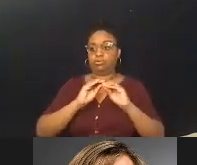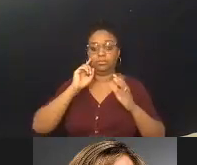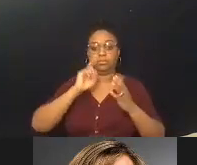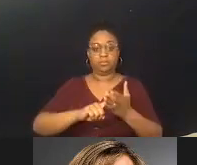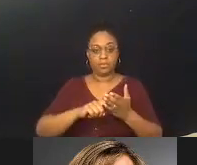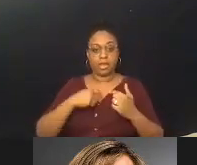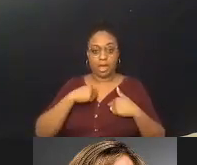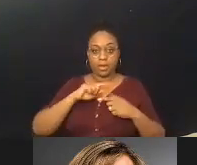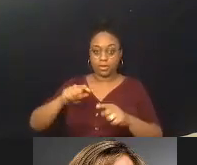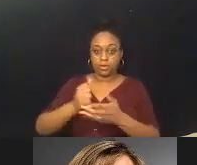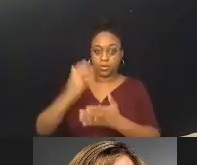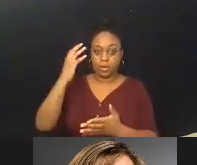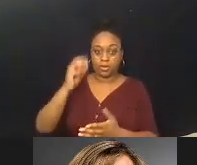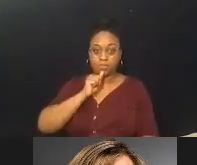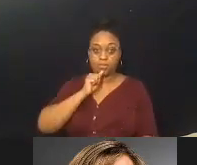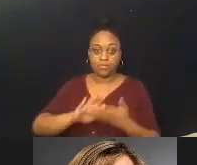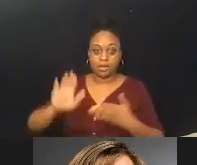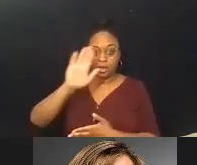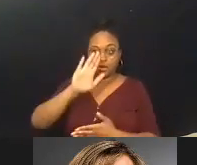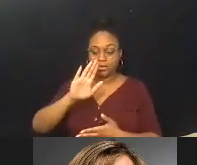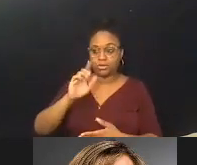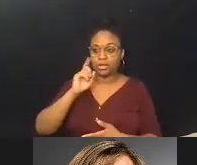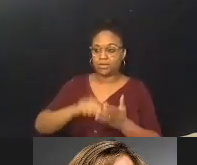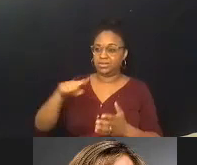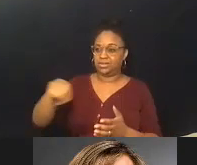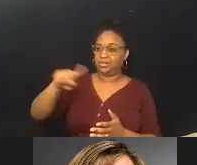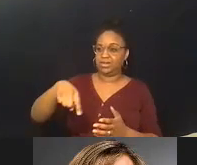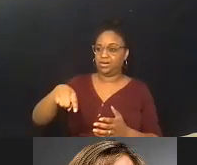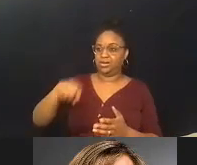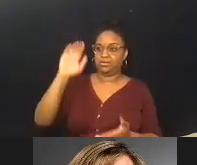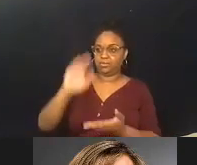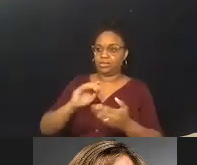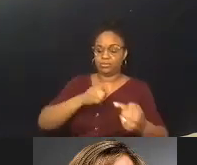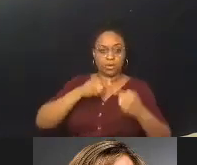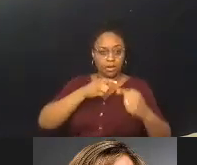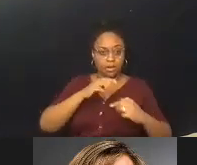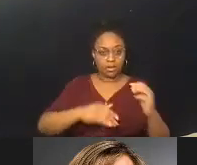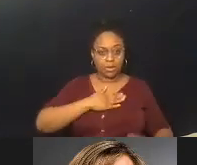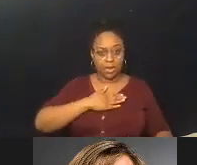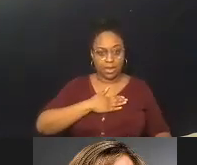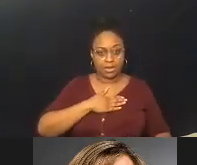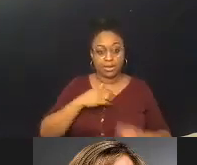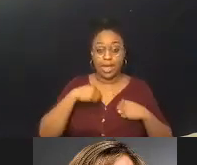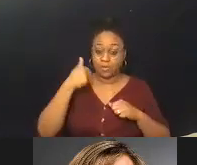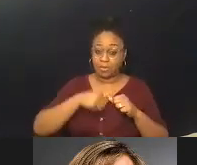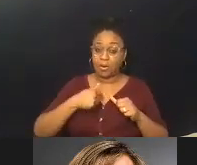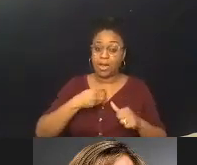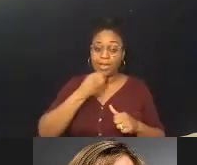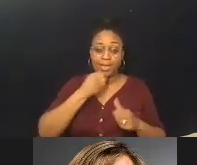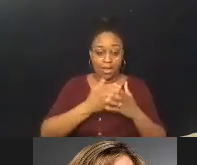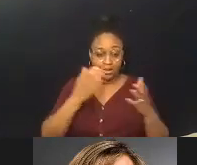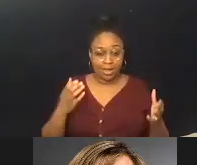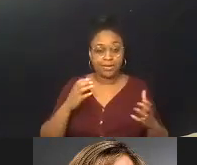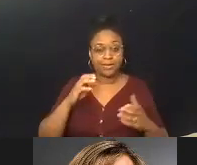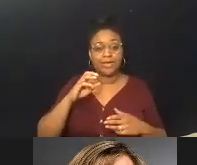to not struggle in the same ways that I did. I remember I ate a lot of dollar McChickens when I